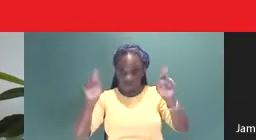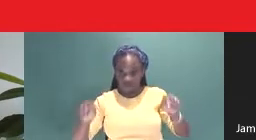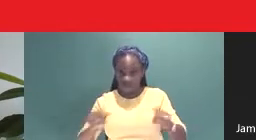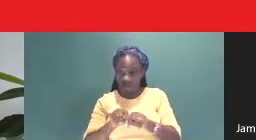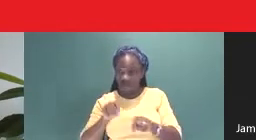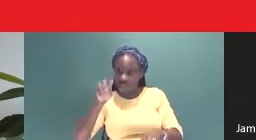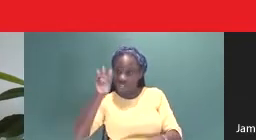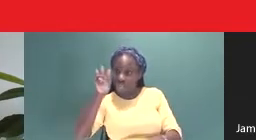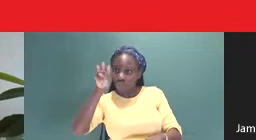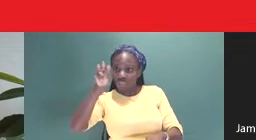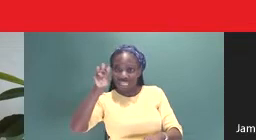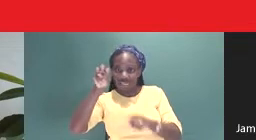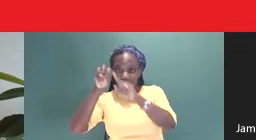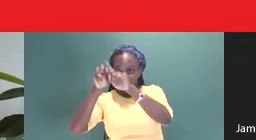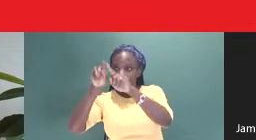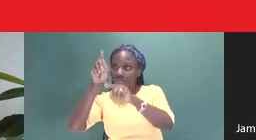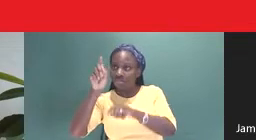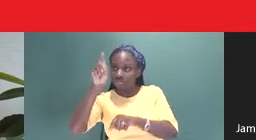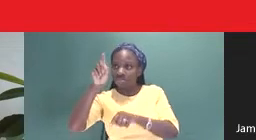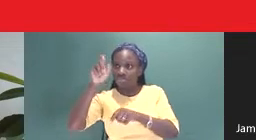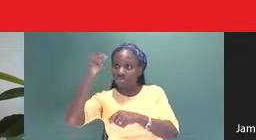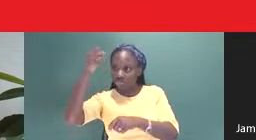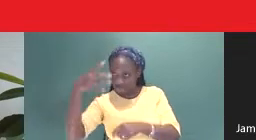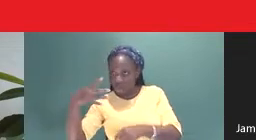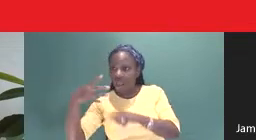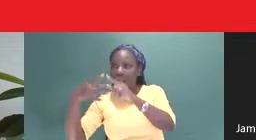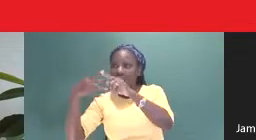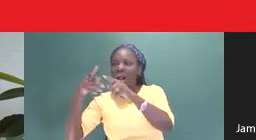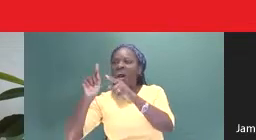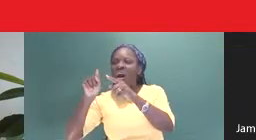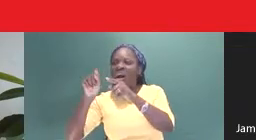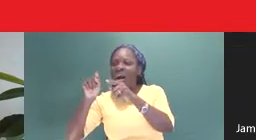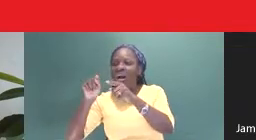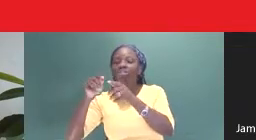find a place that says switch on transcription, I think it says.